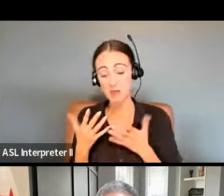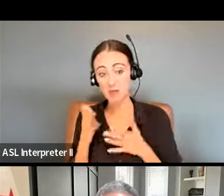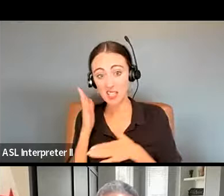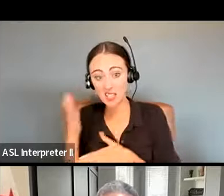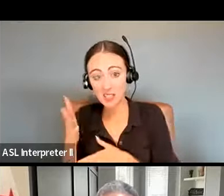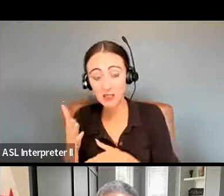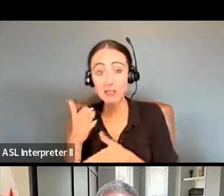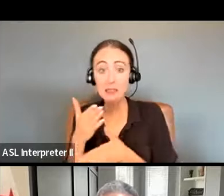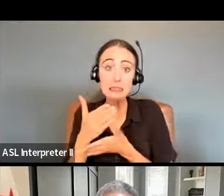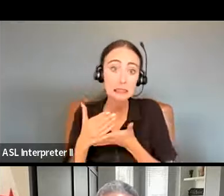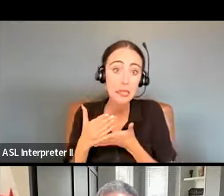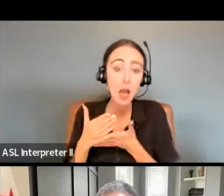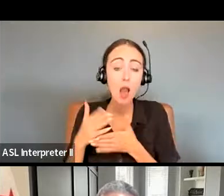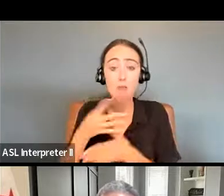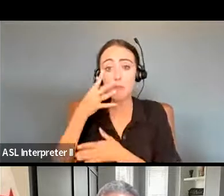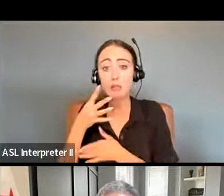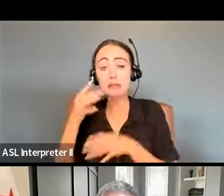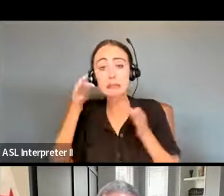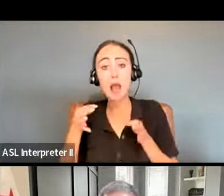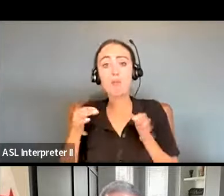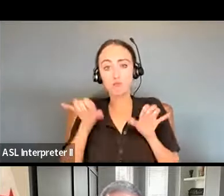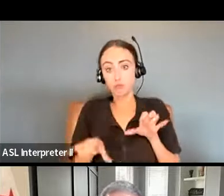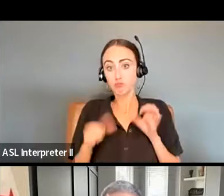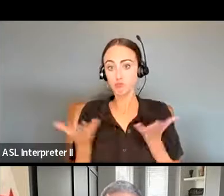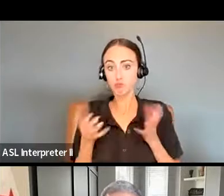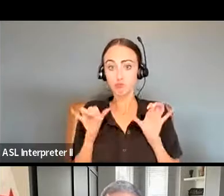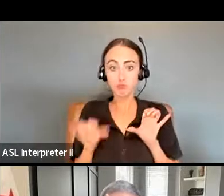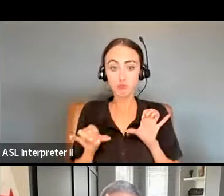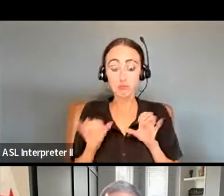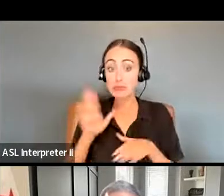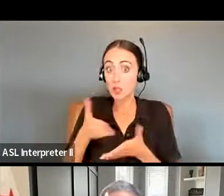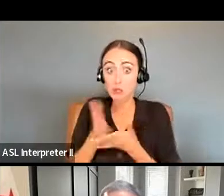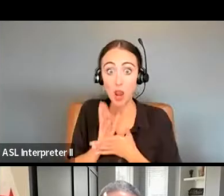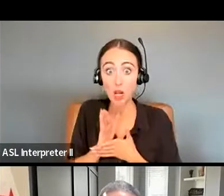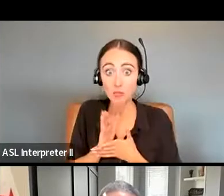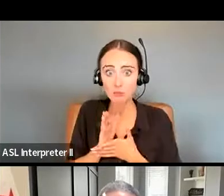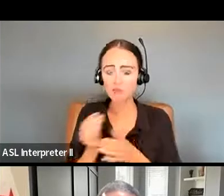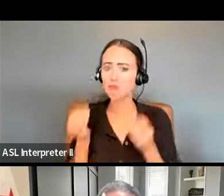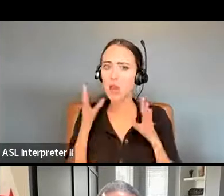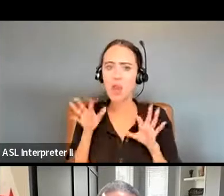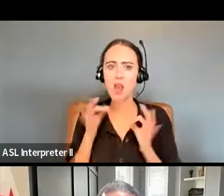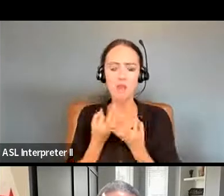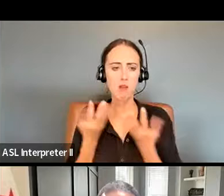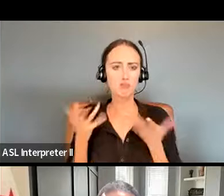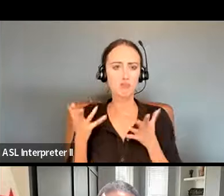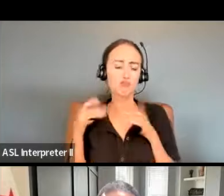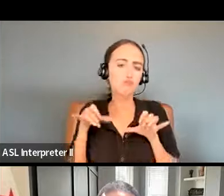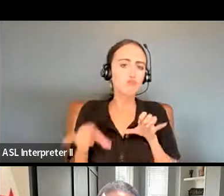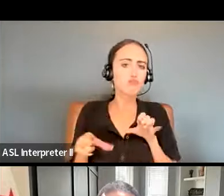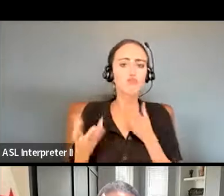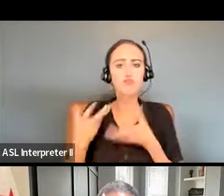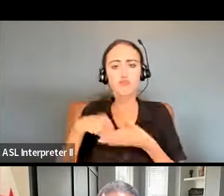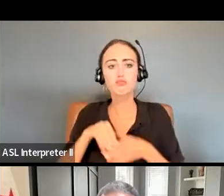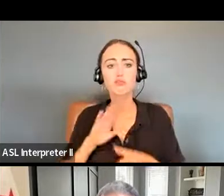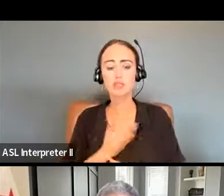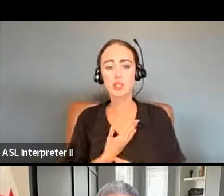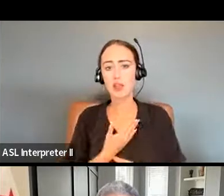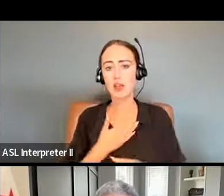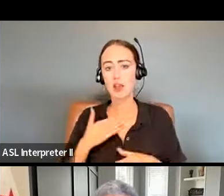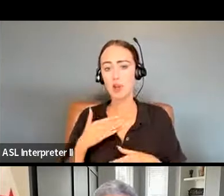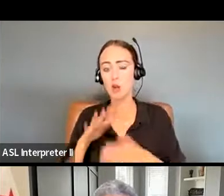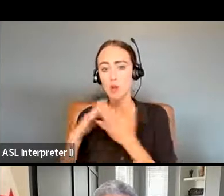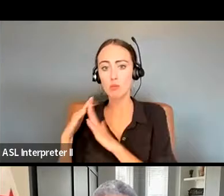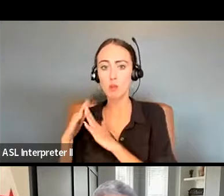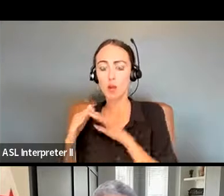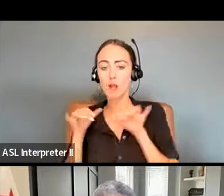migrants who choose to settle in the district permanently. This is their right, and dozens of families have already settled into our communities as residents for the